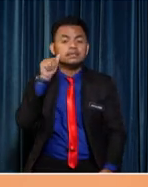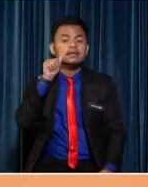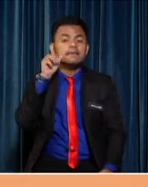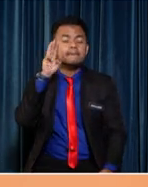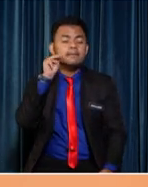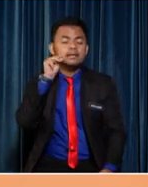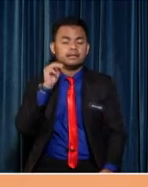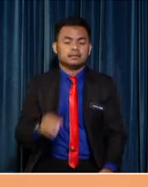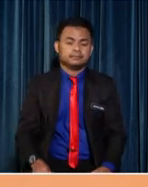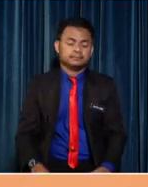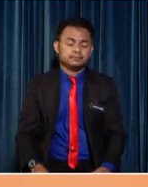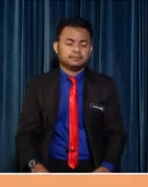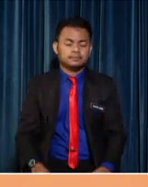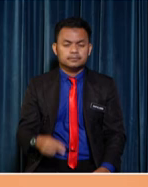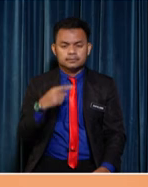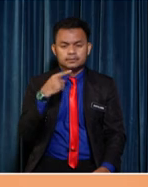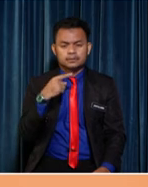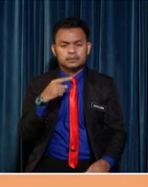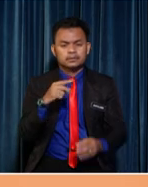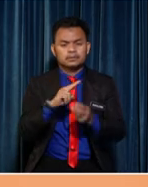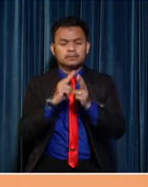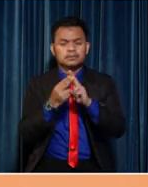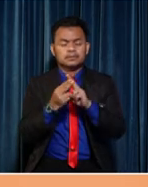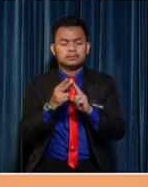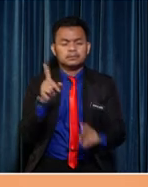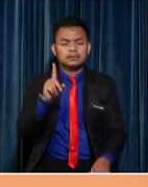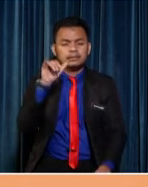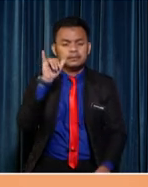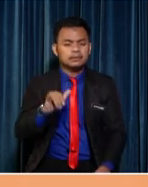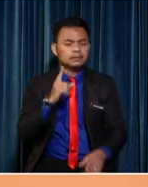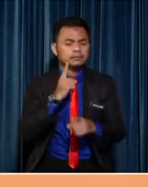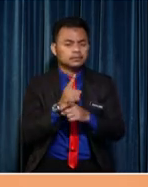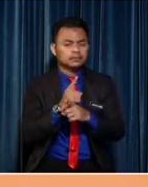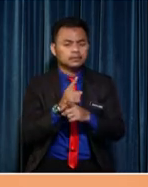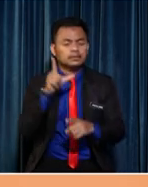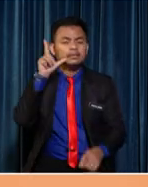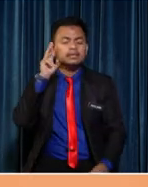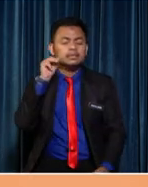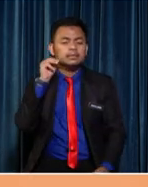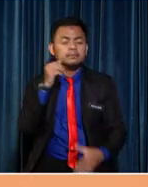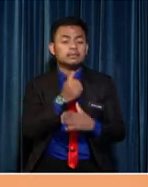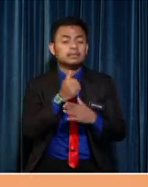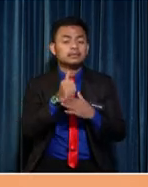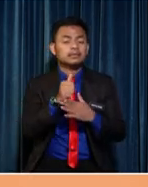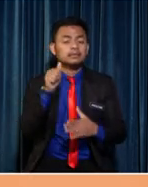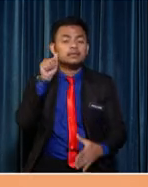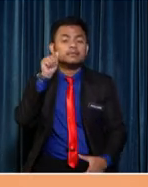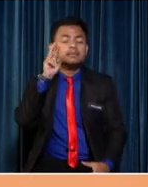Whose conversion do you think is correct, Lim or Amalia?